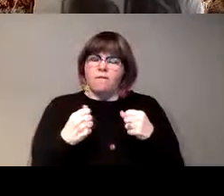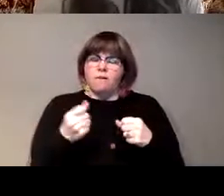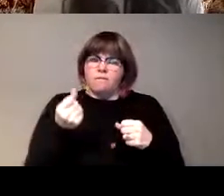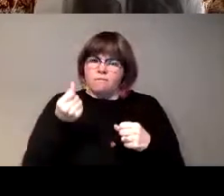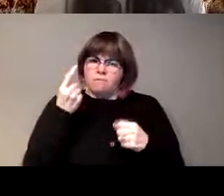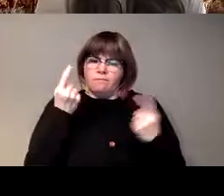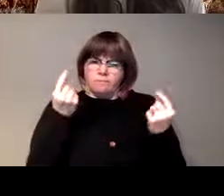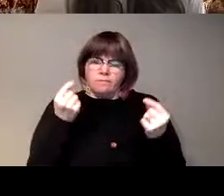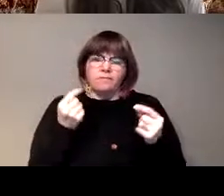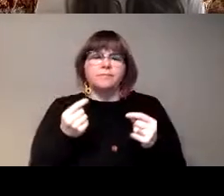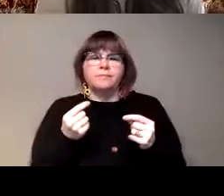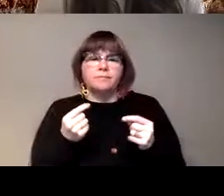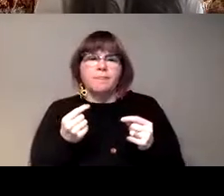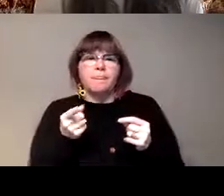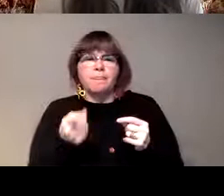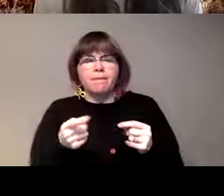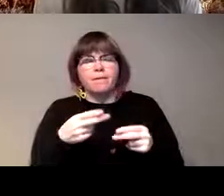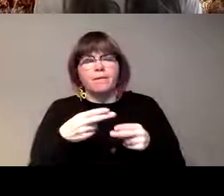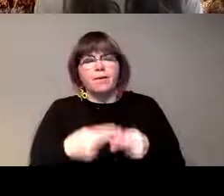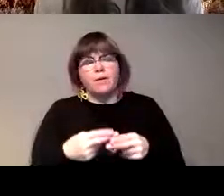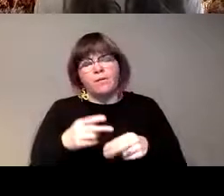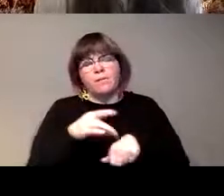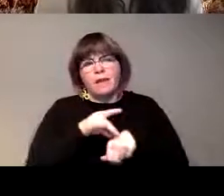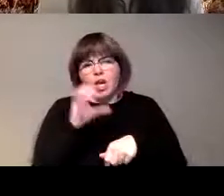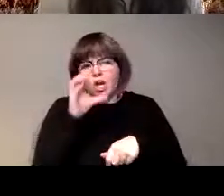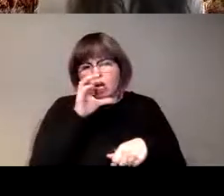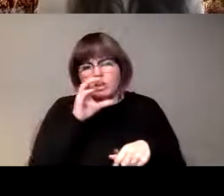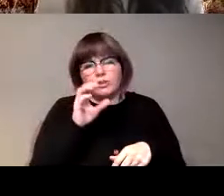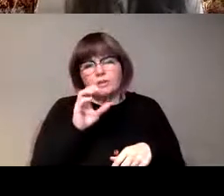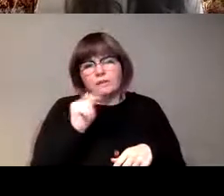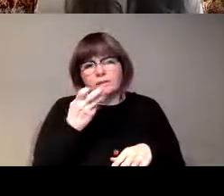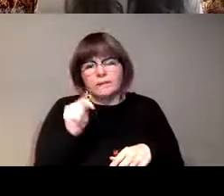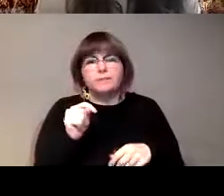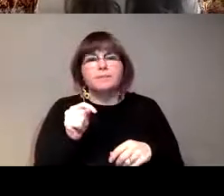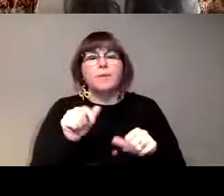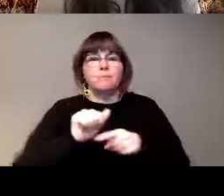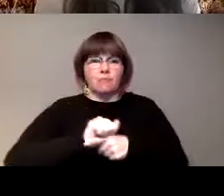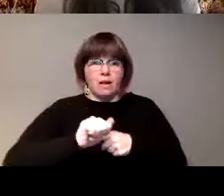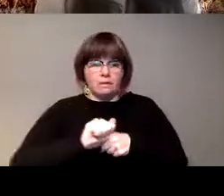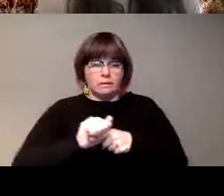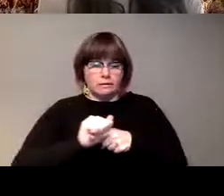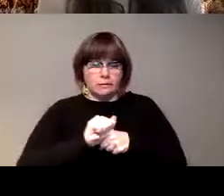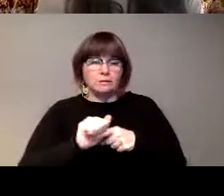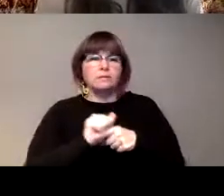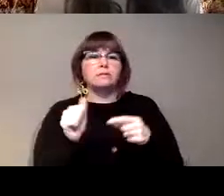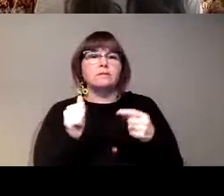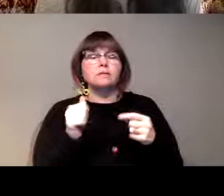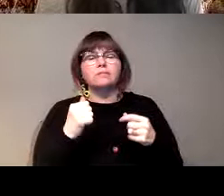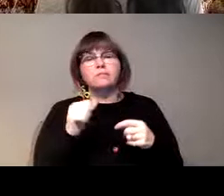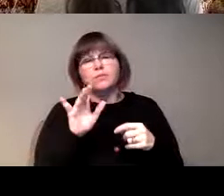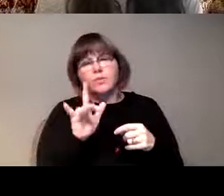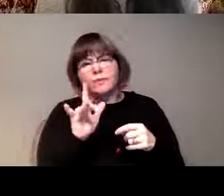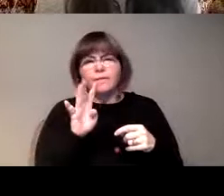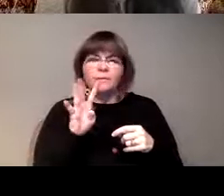science project, which in this case is called Planet Hunters Tests. So they do the practice module, and then they make between 25 to